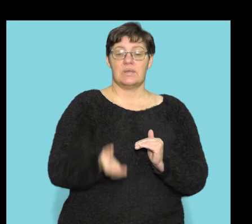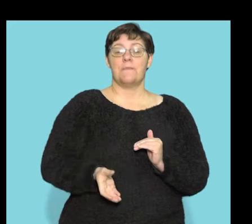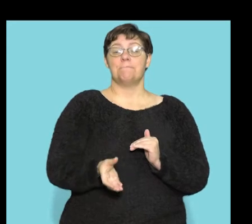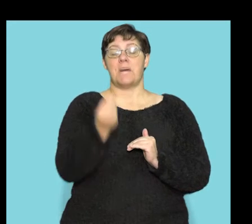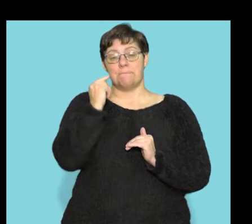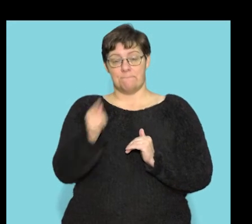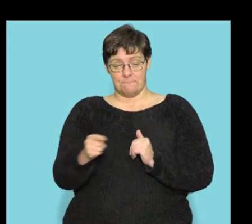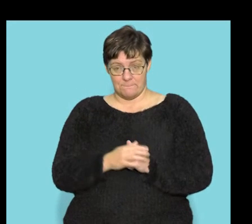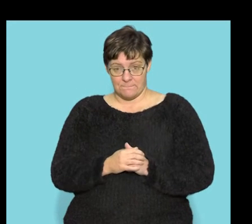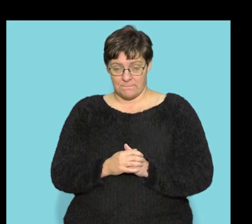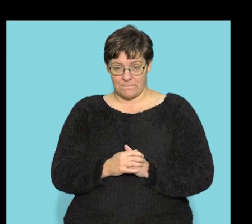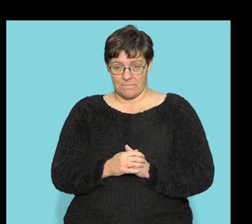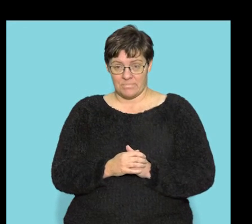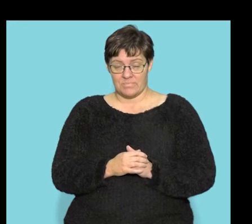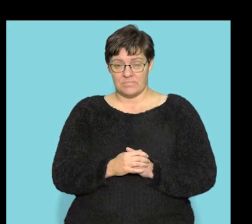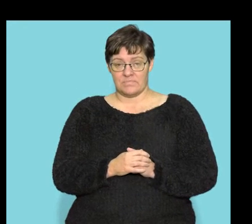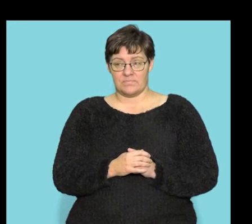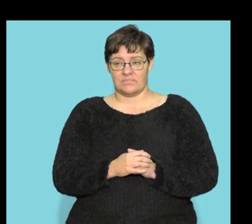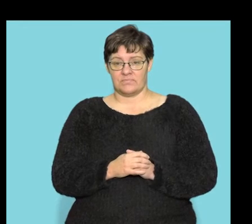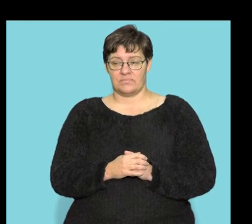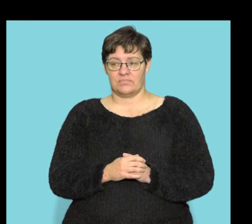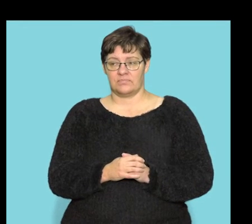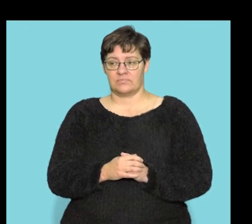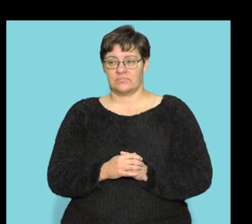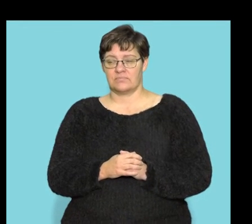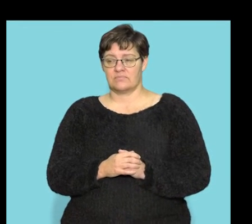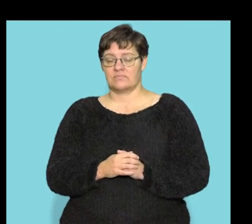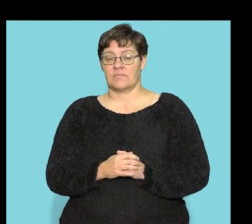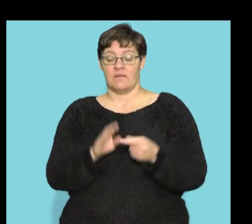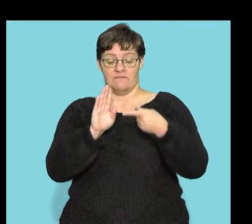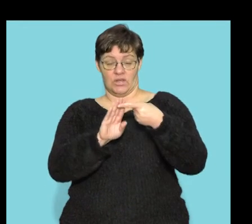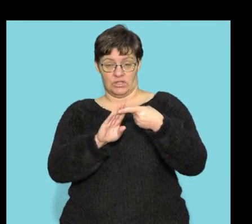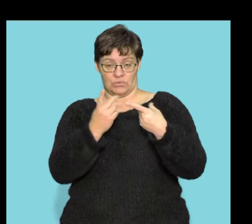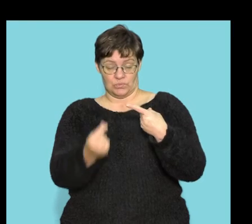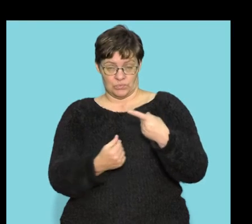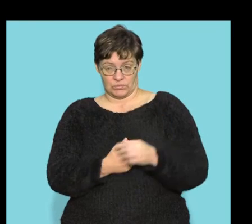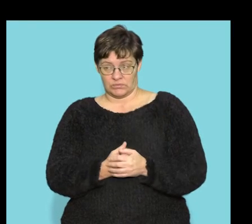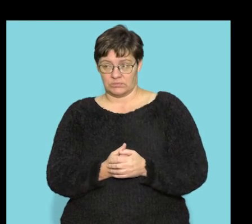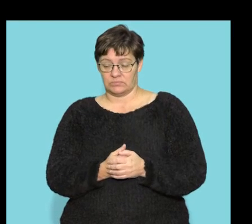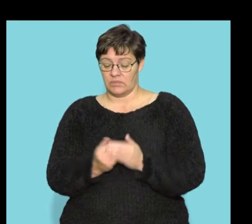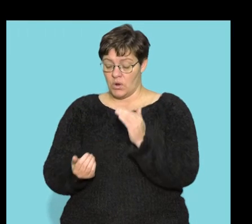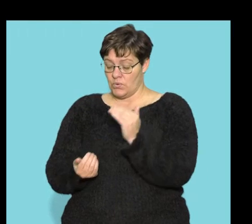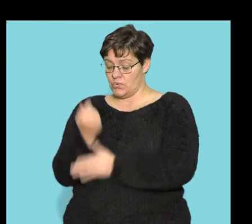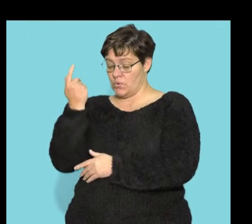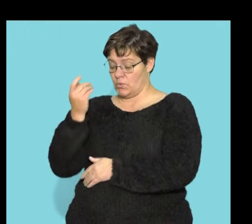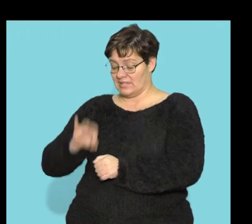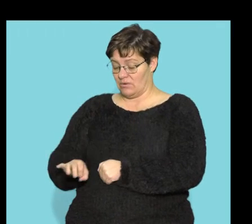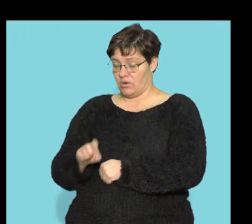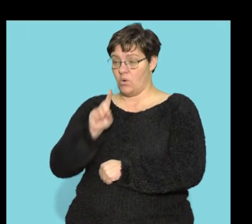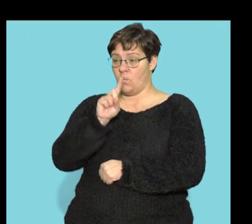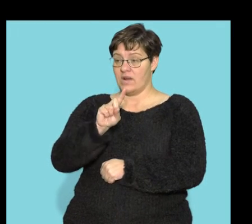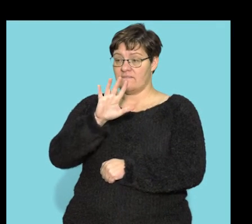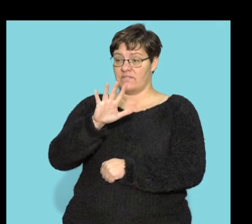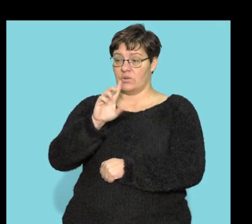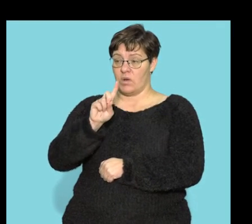in salaries and wages. Okay, what are we going to do? Step number 1, take your new salary or the